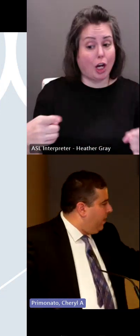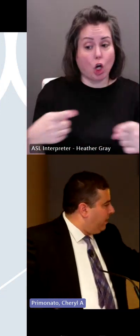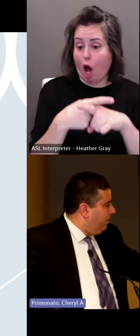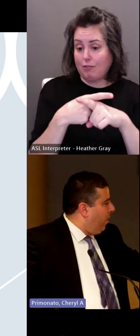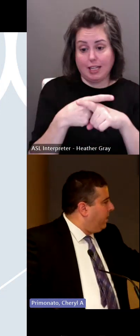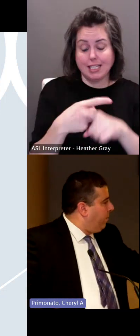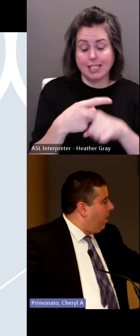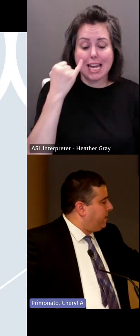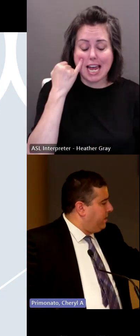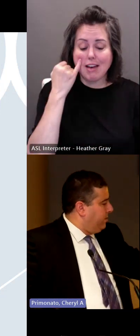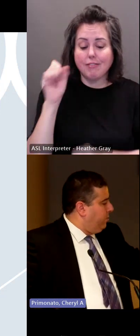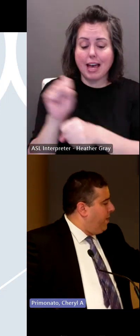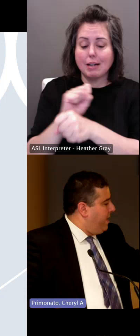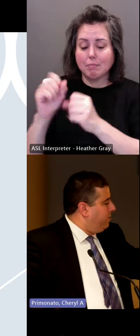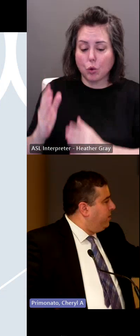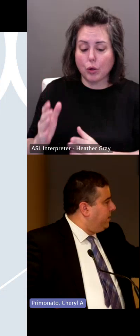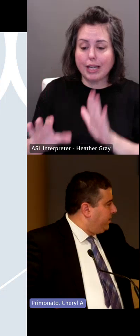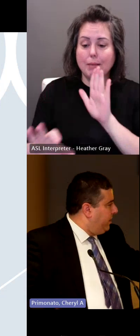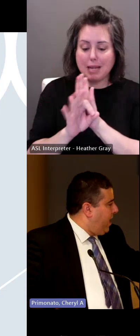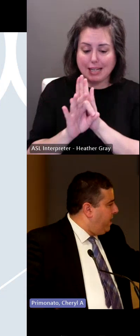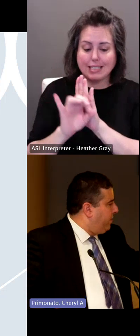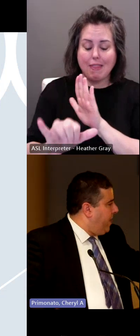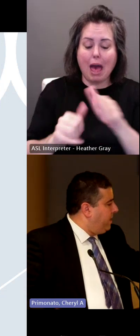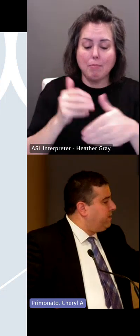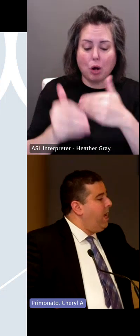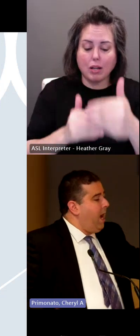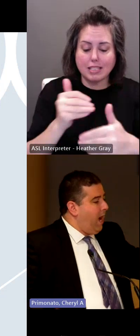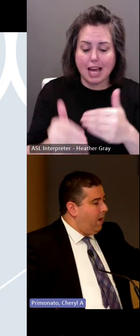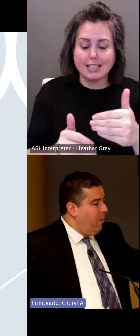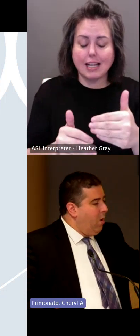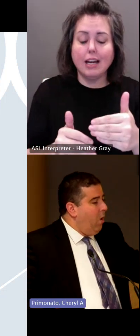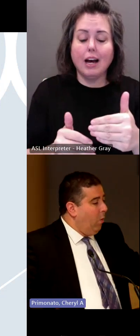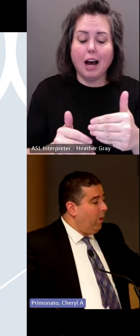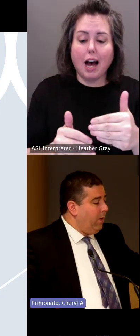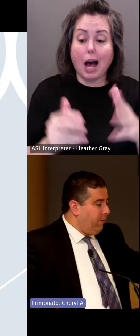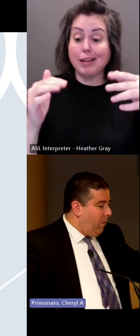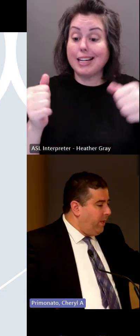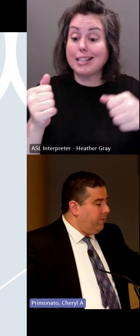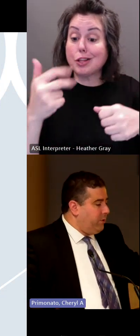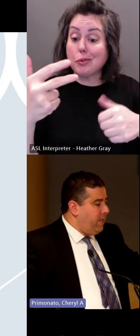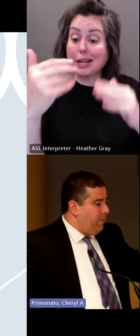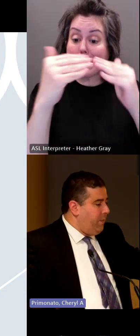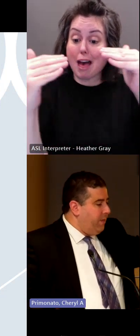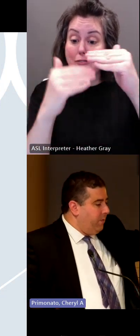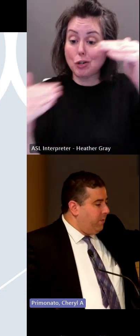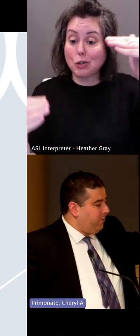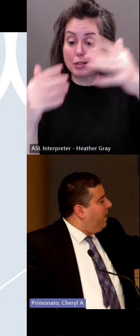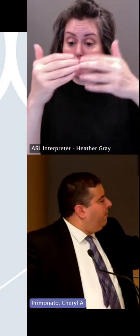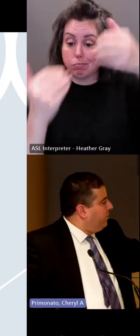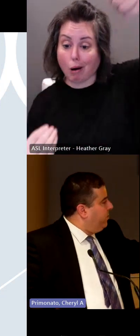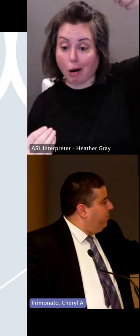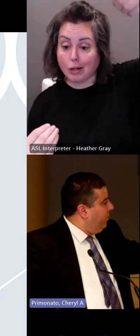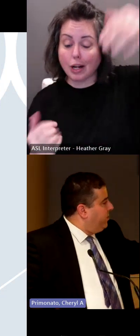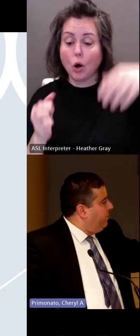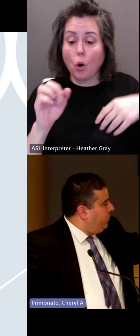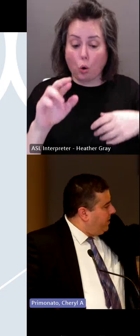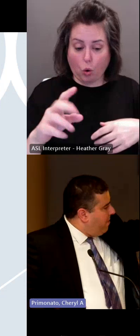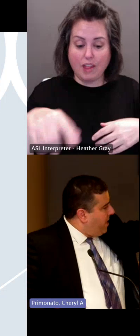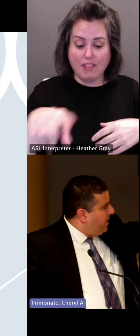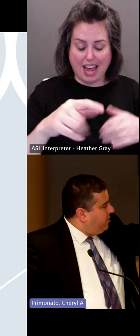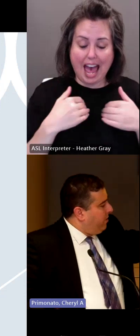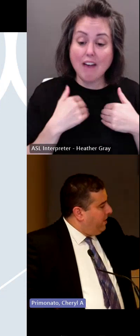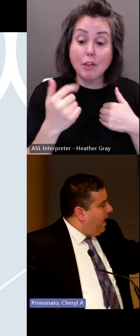picks through a collective bargaining process into a manager's existing chain of command, or if they're already in their chain of command and there's 3 levels of